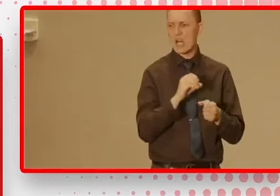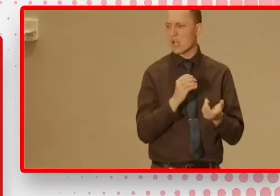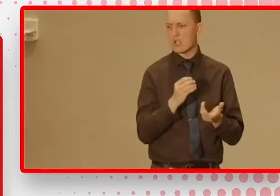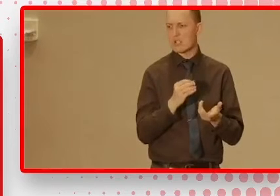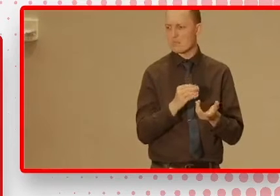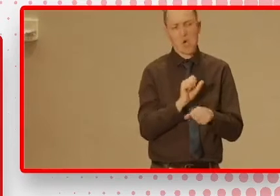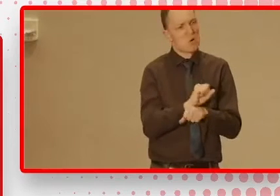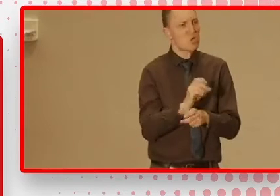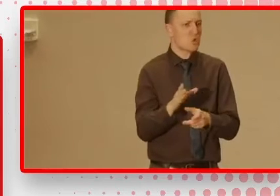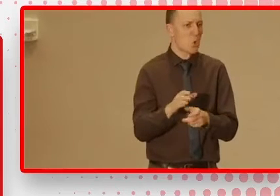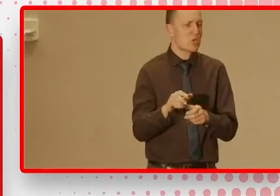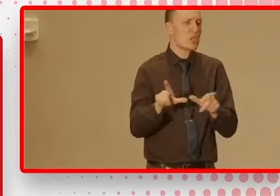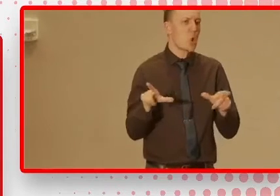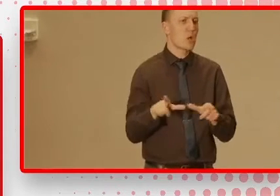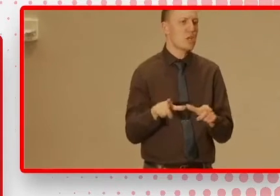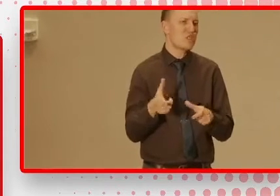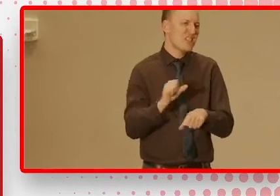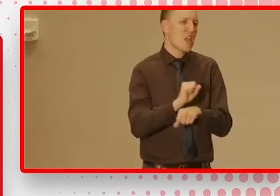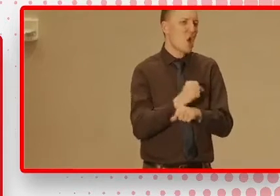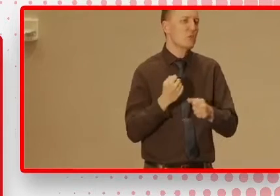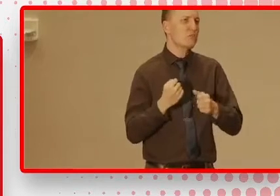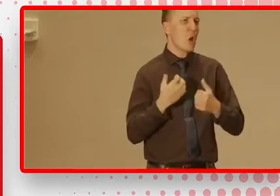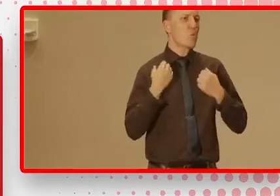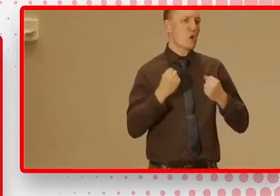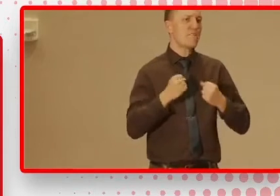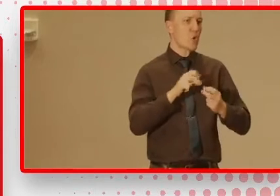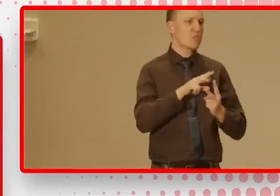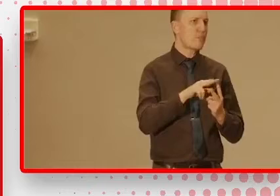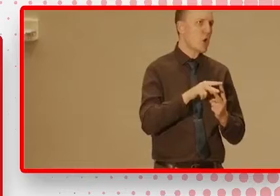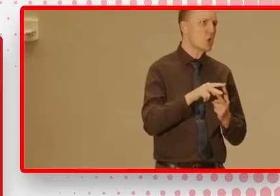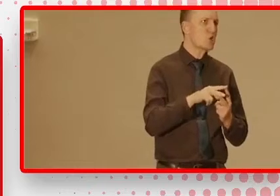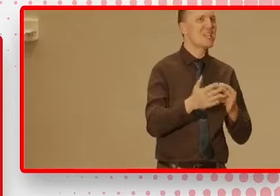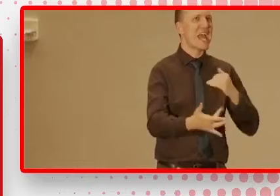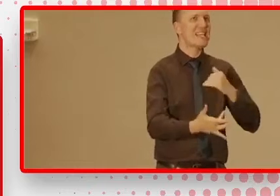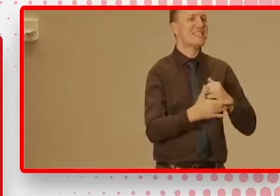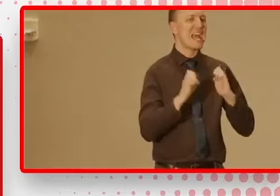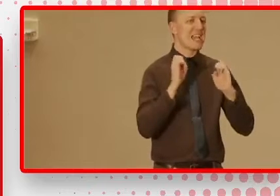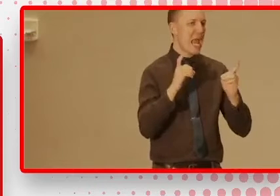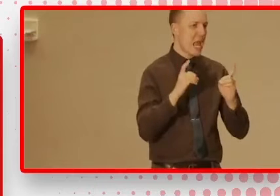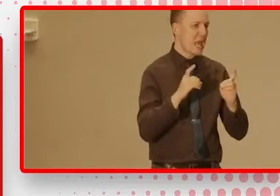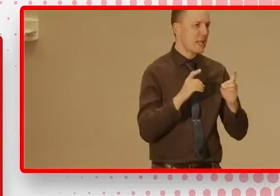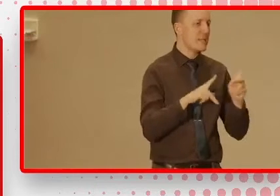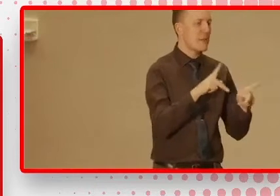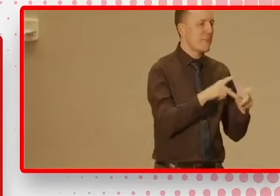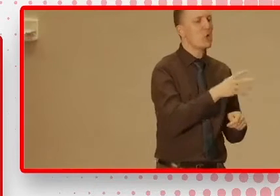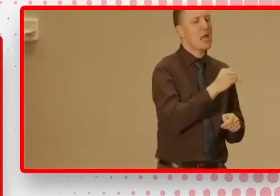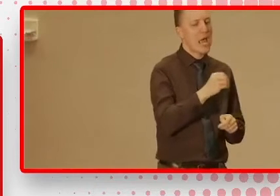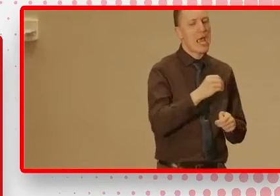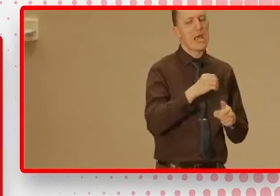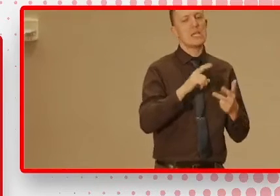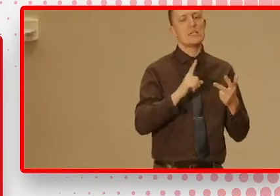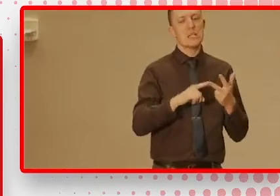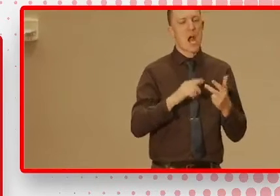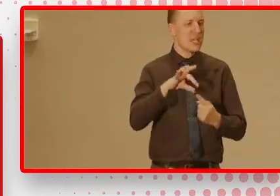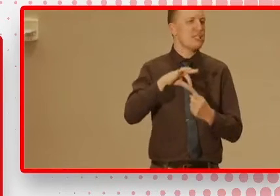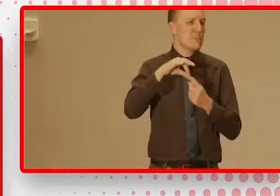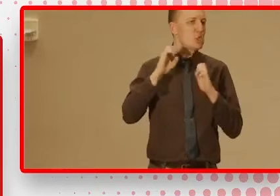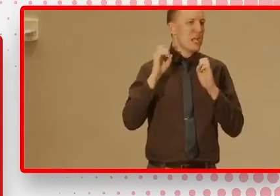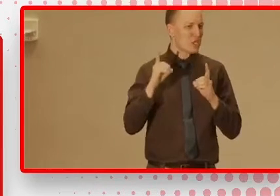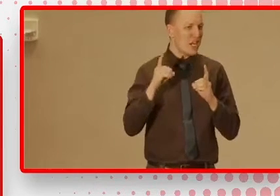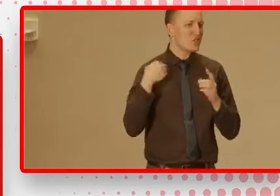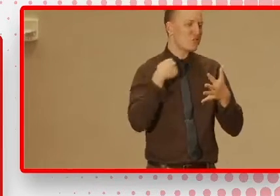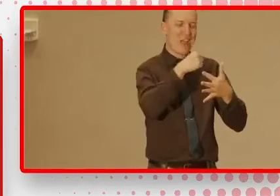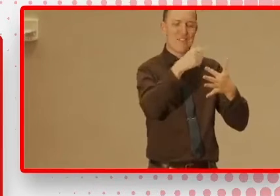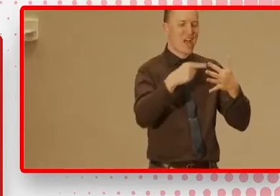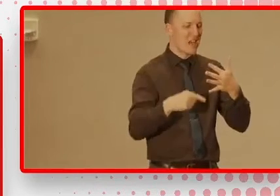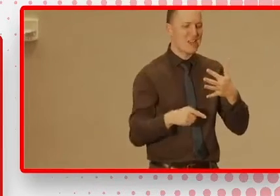workforce partners, as well as the career and tech ed folks and adult ed, special education. We have lots of partners that we work